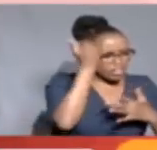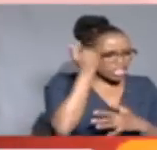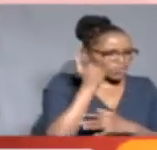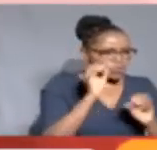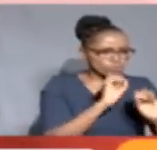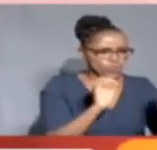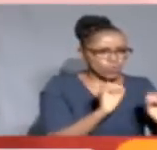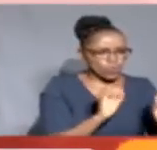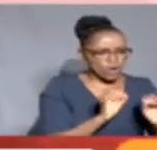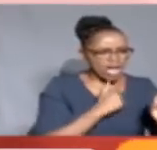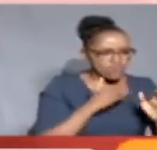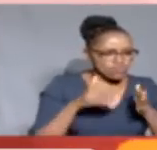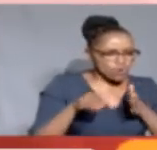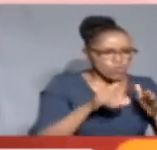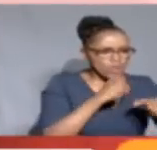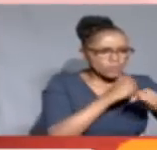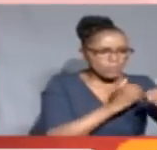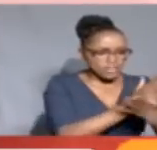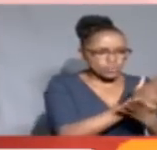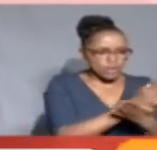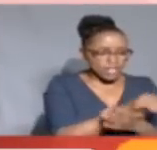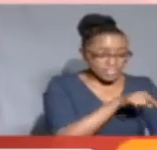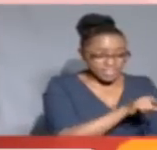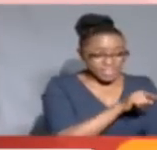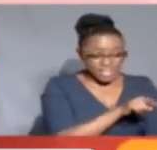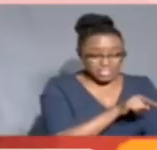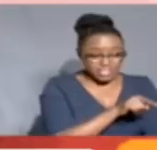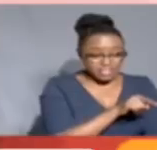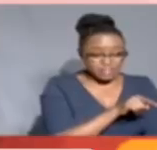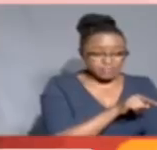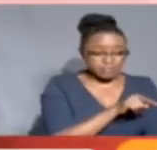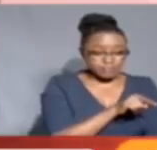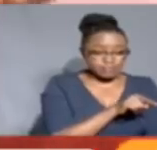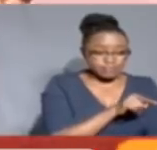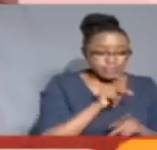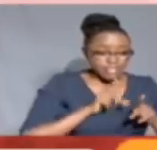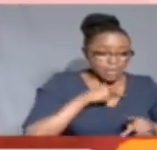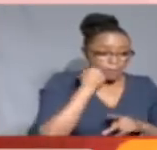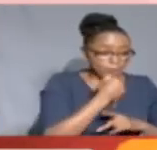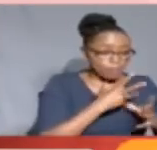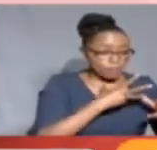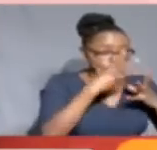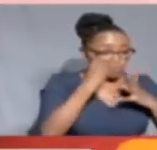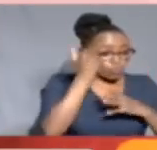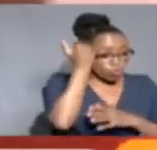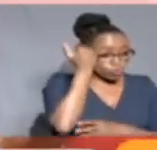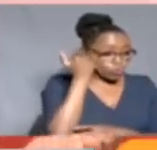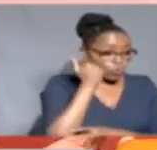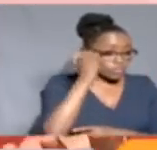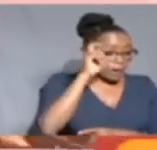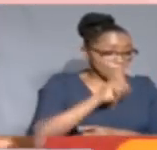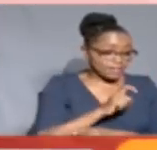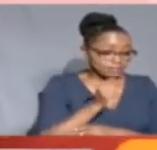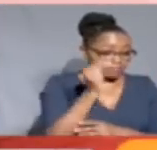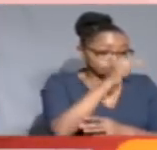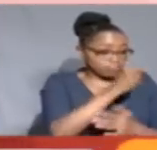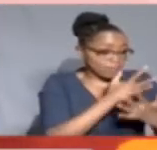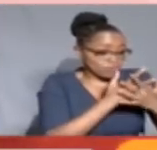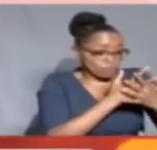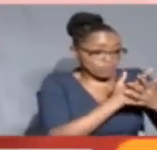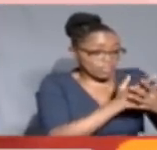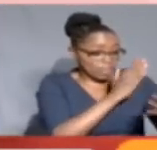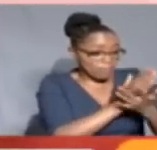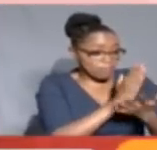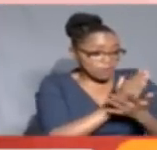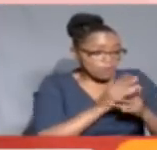be a way of making sure the people who go to court, to come to a prison, are the really